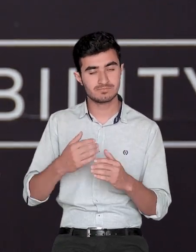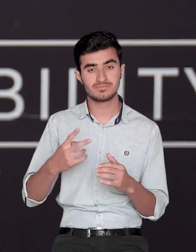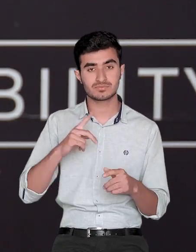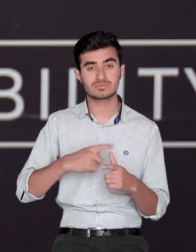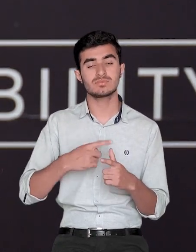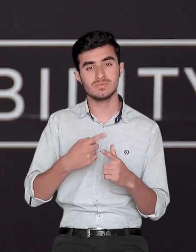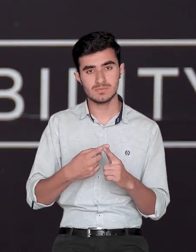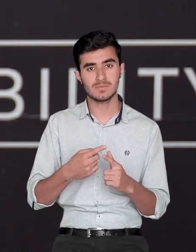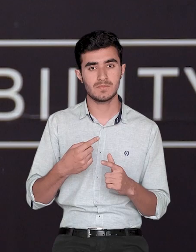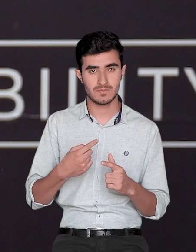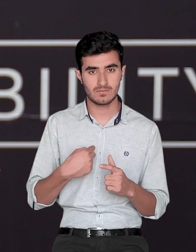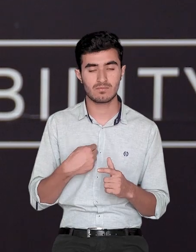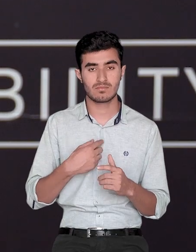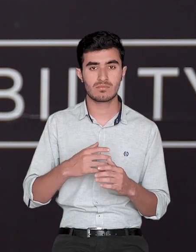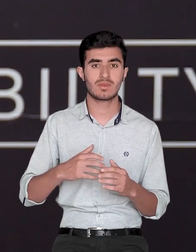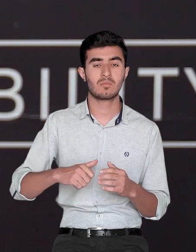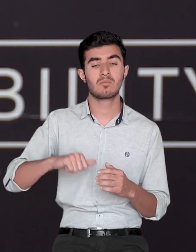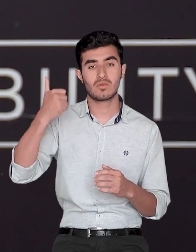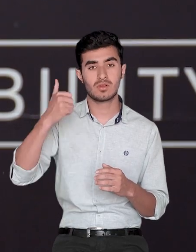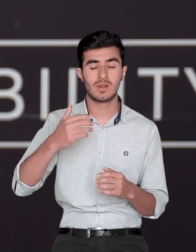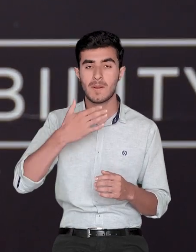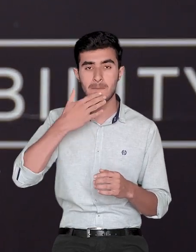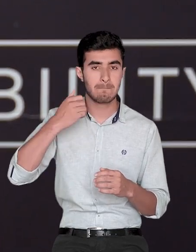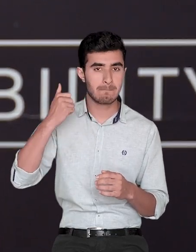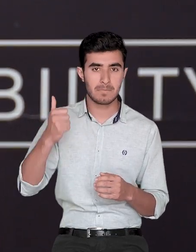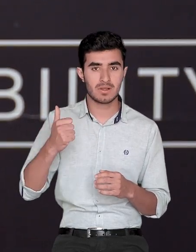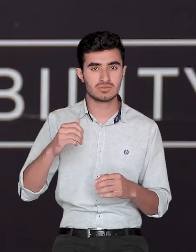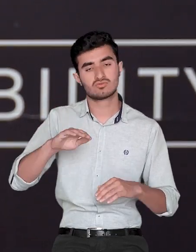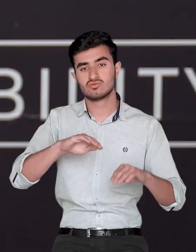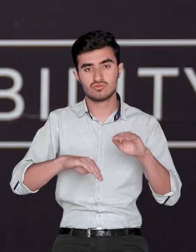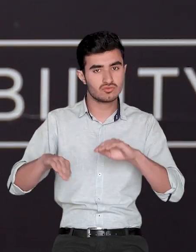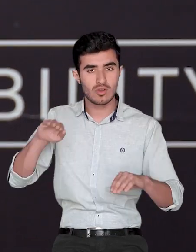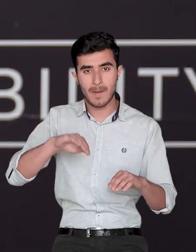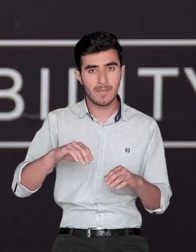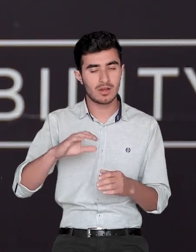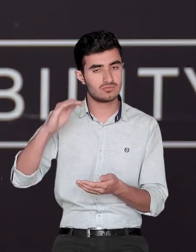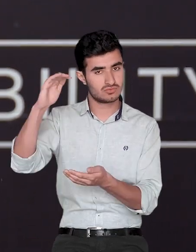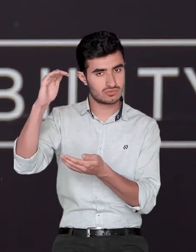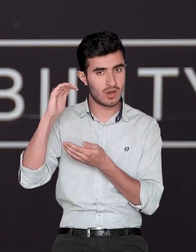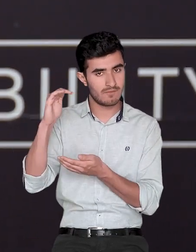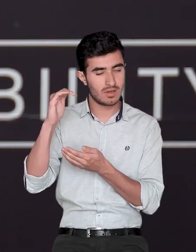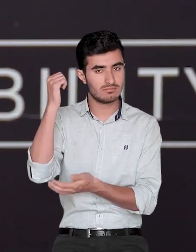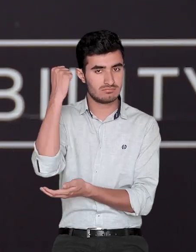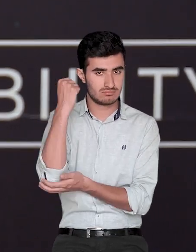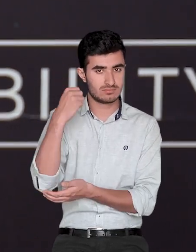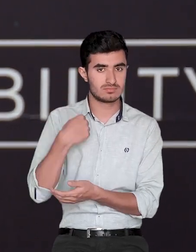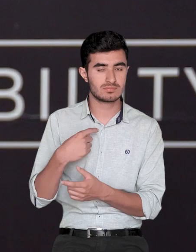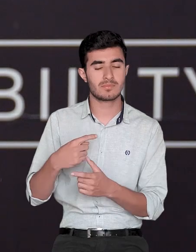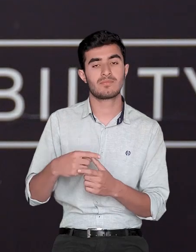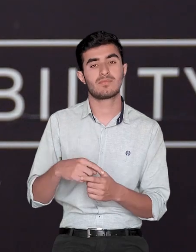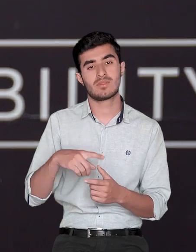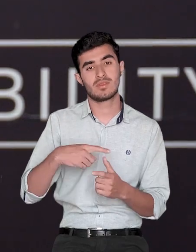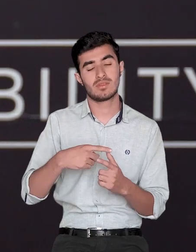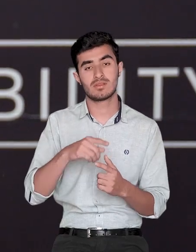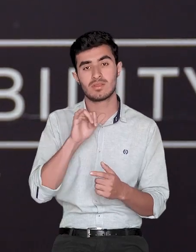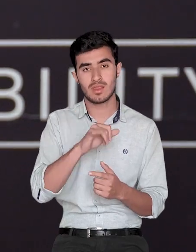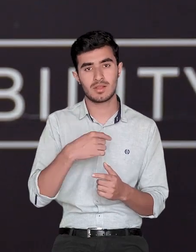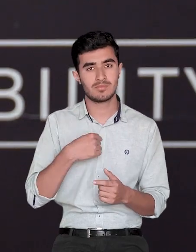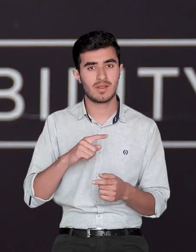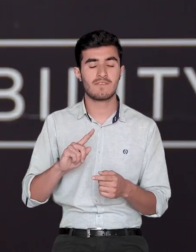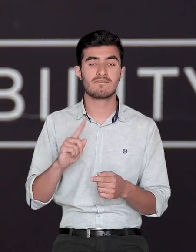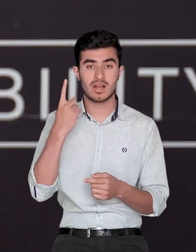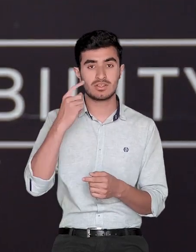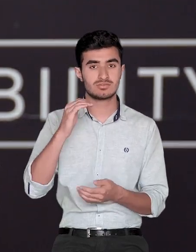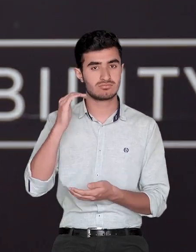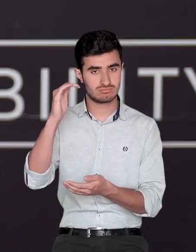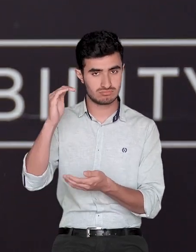years, and there came a point where I won the best swimmer trophy at the regional